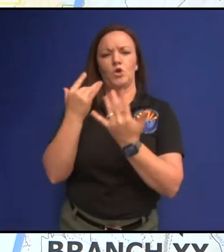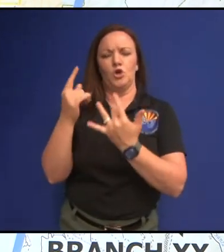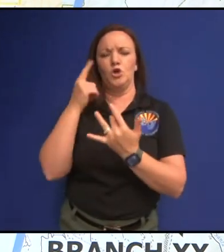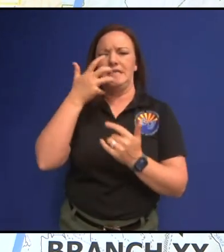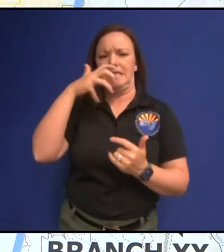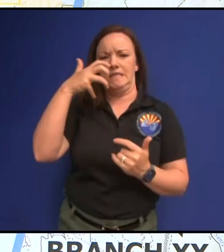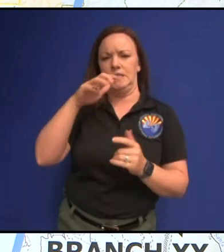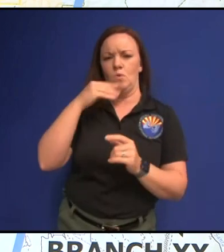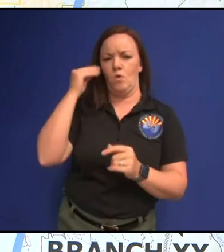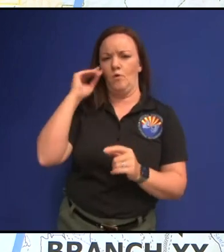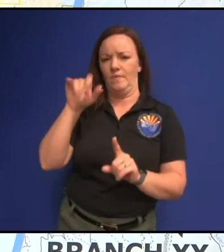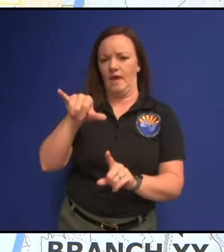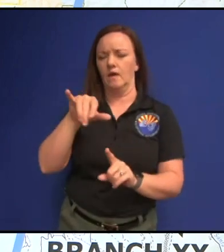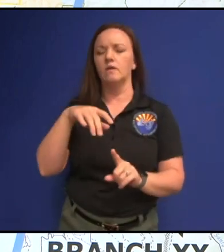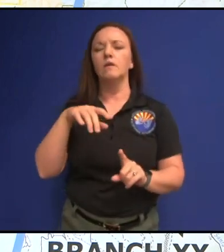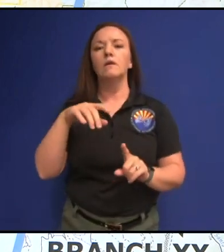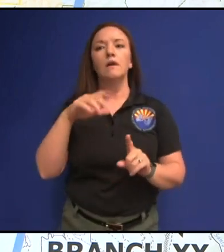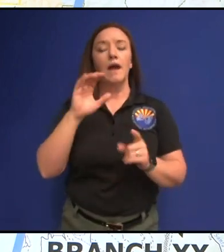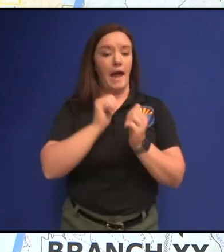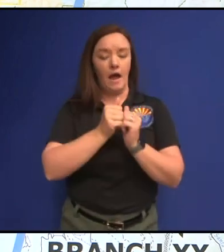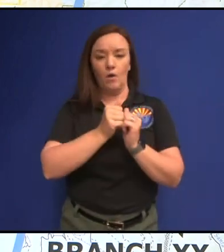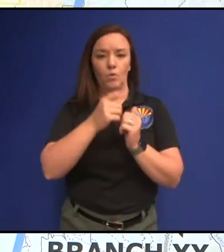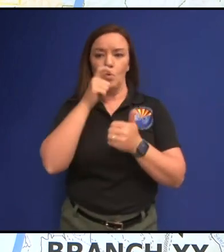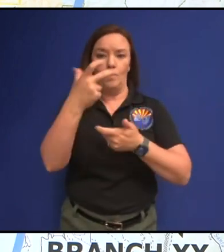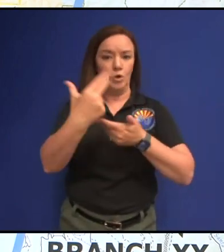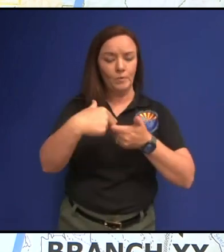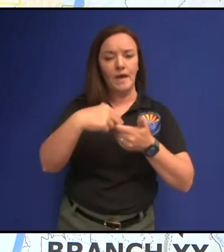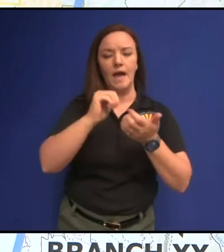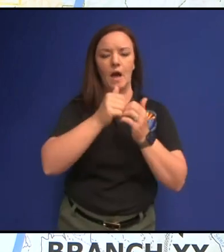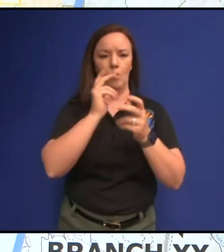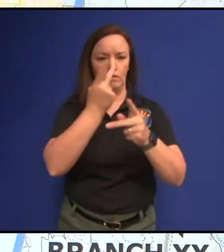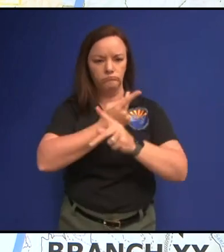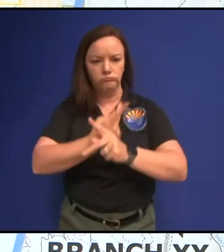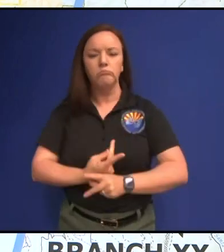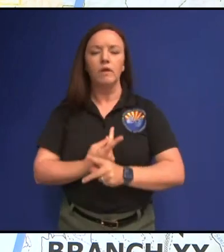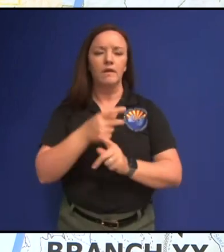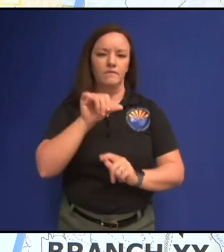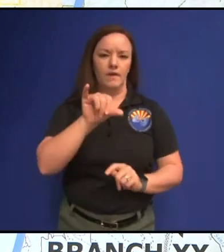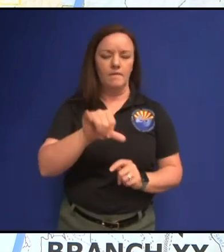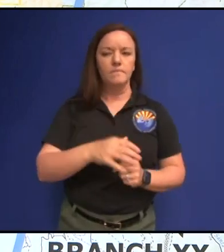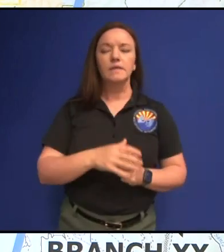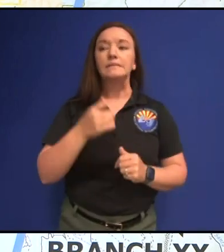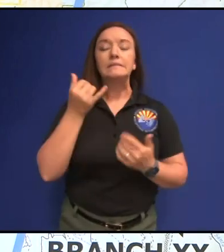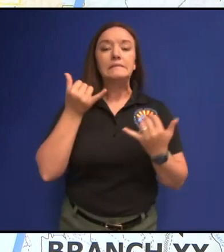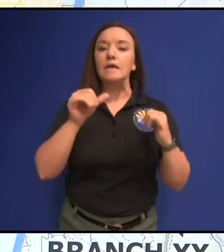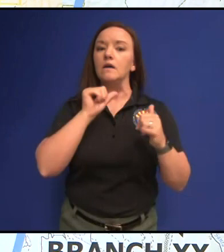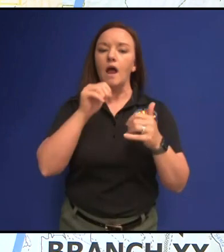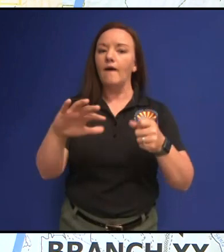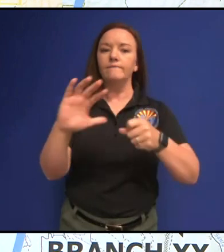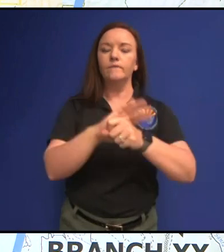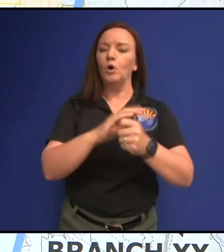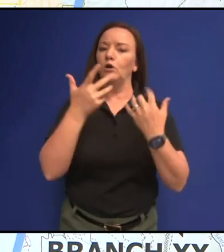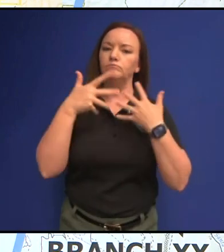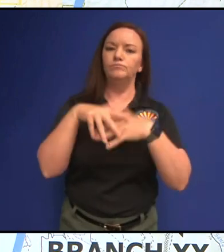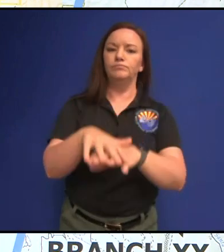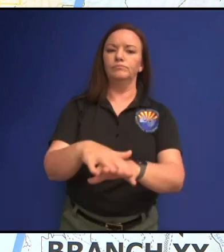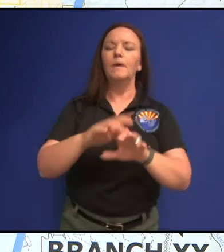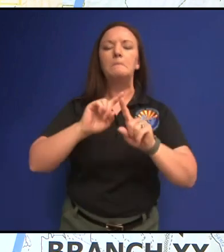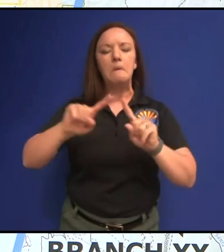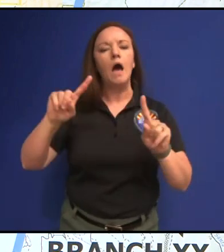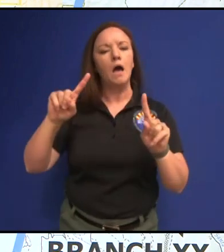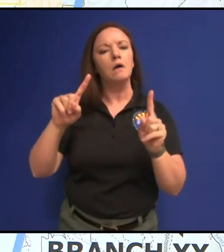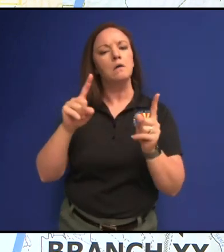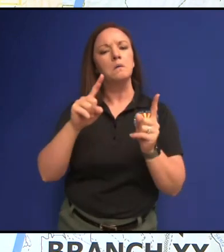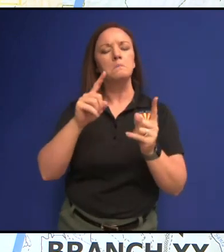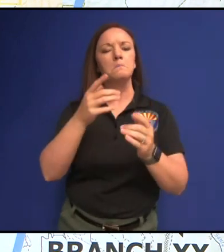participants in the coordination of that effort play. So we still don't have it all figured out. Well, we're getting closer.